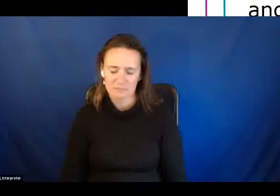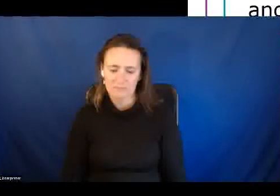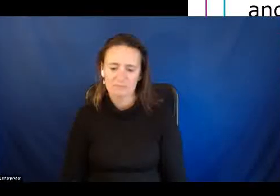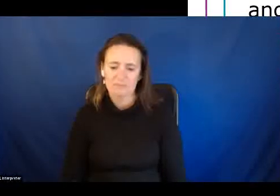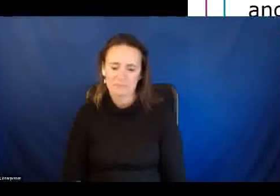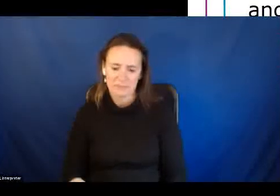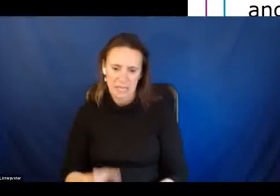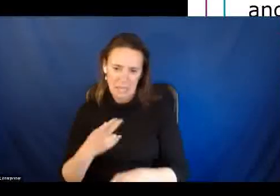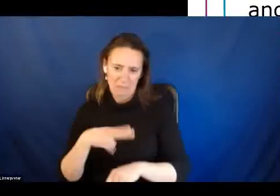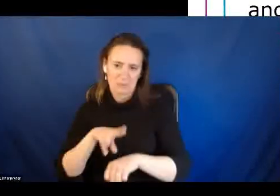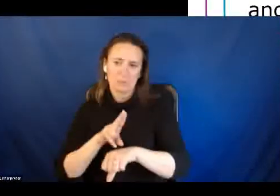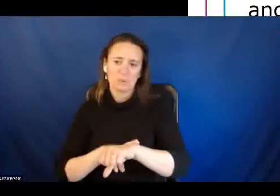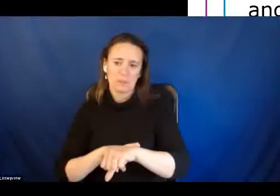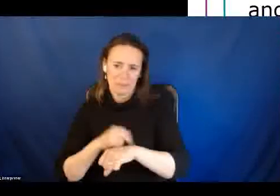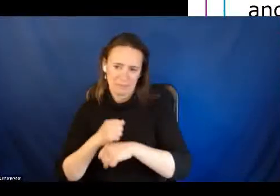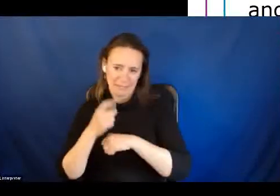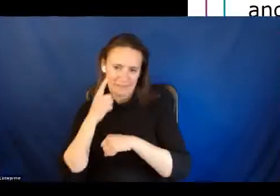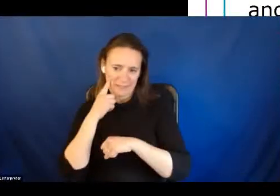Absolutely.